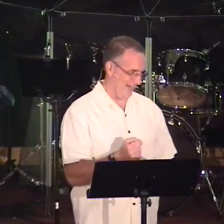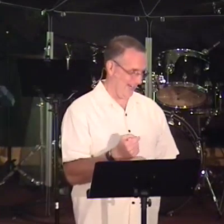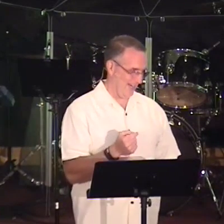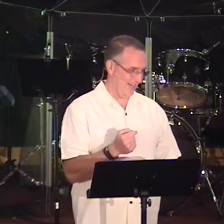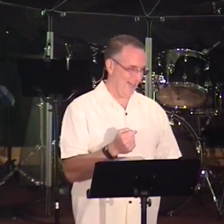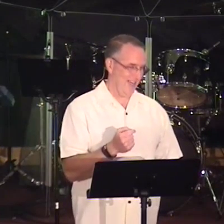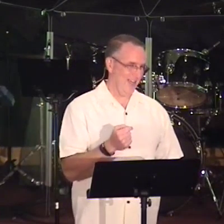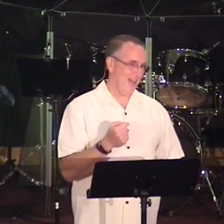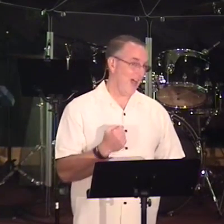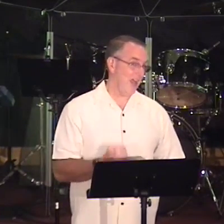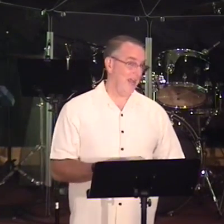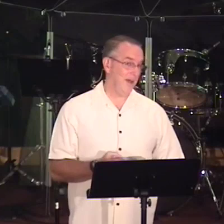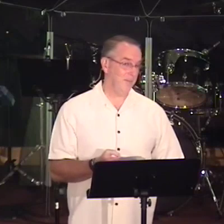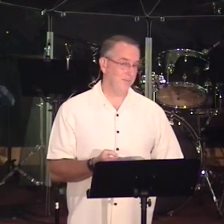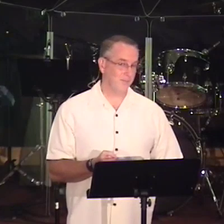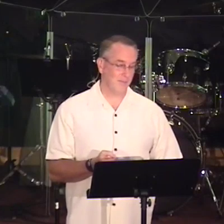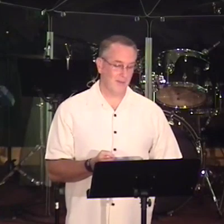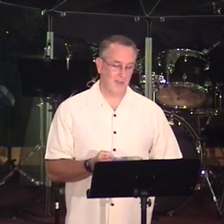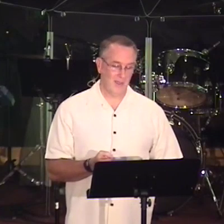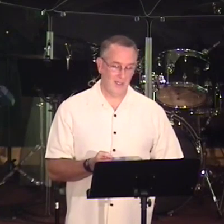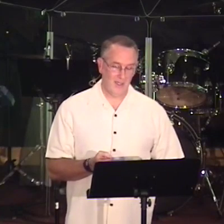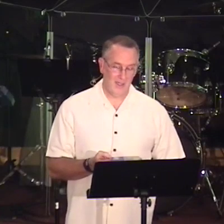who do you say I am?